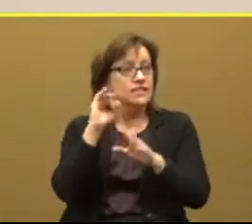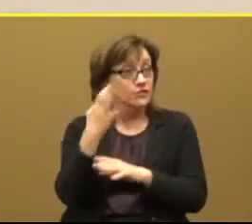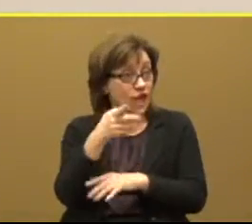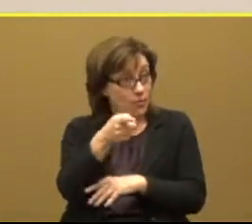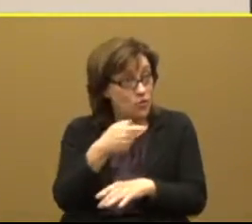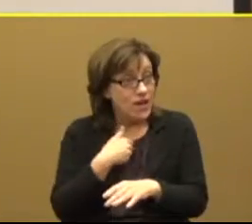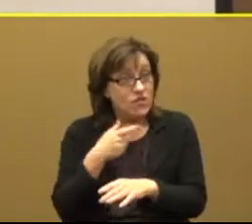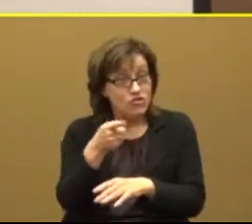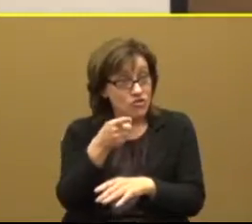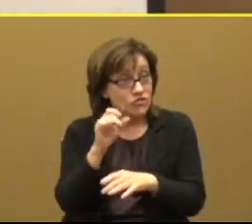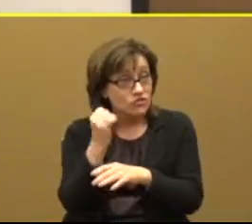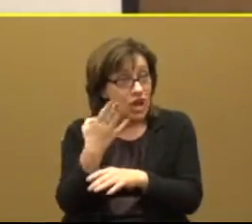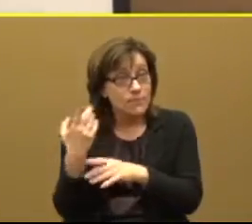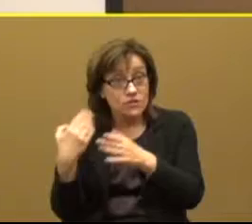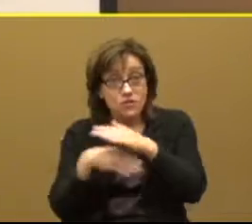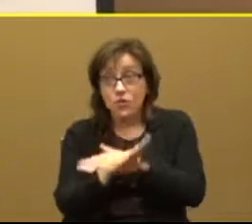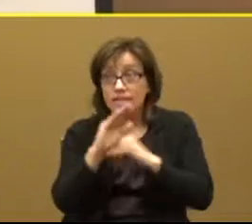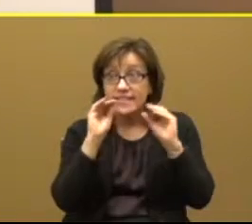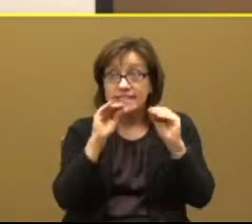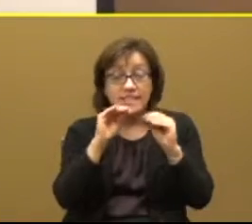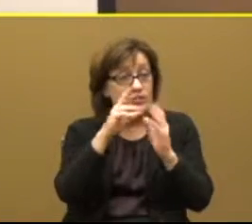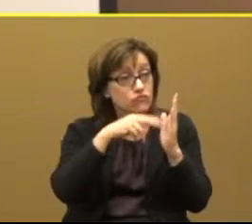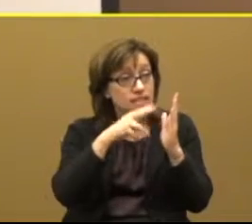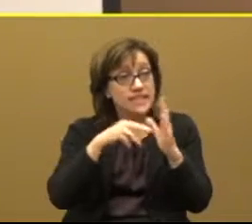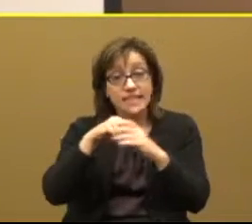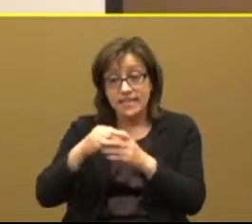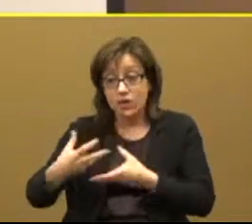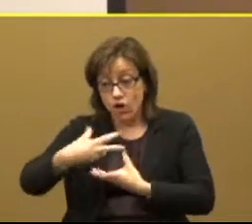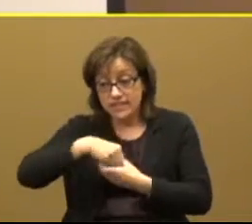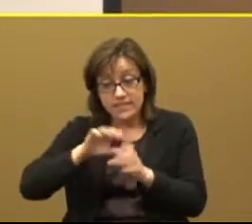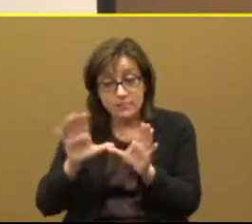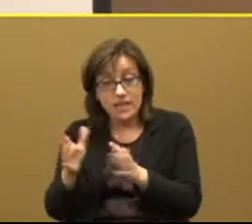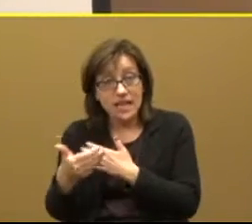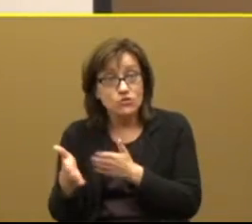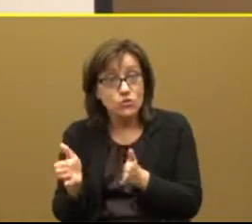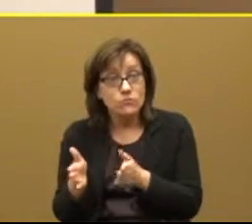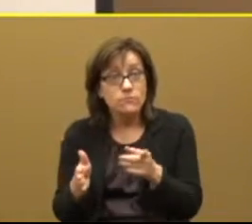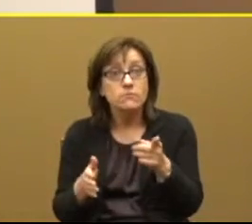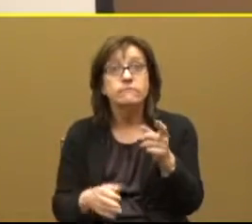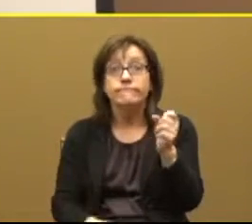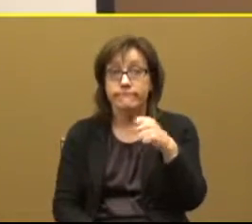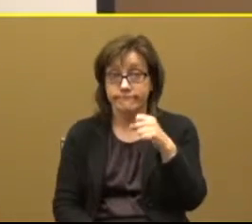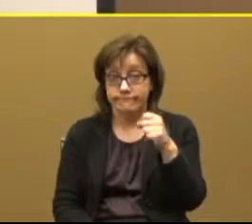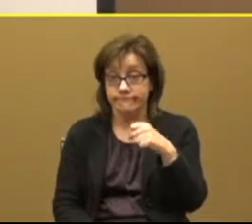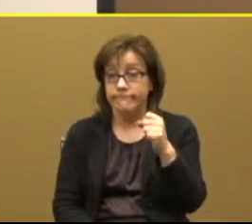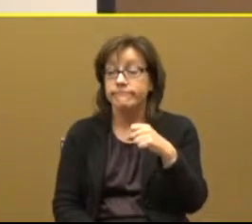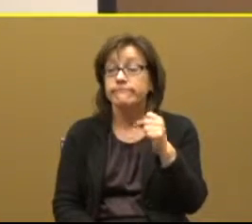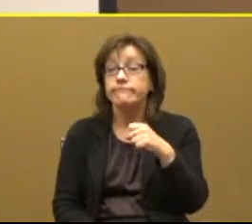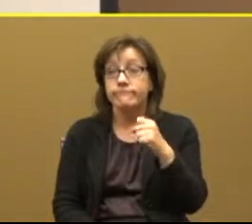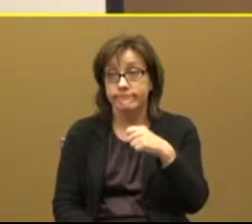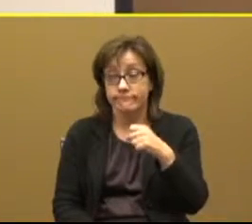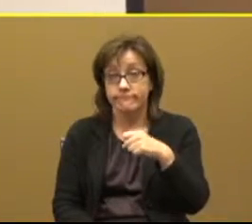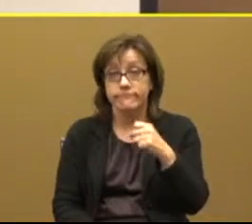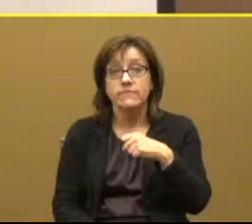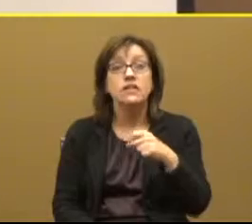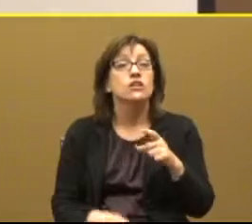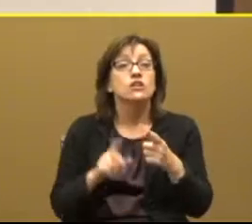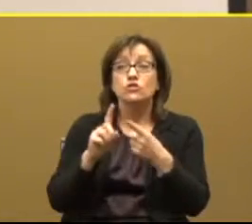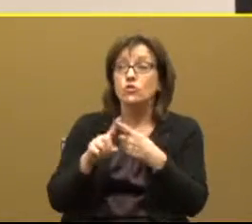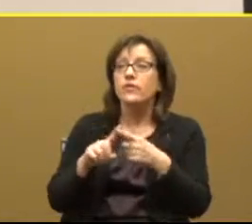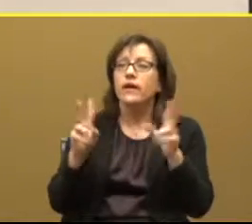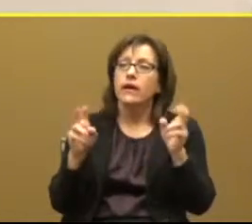job is to go in and teach reading instruction in an autism classroom. To the deaf